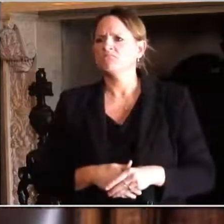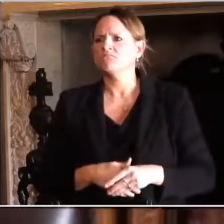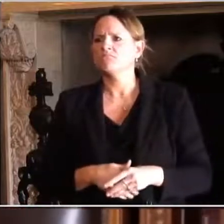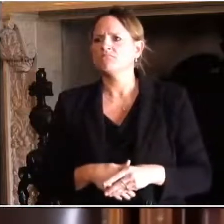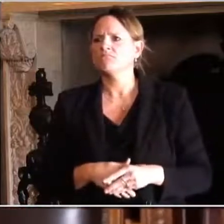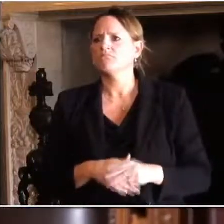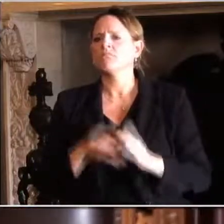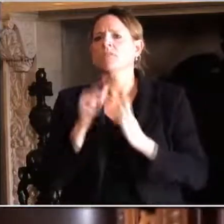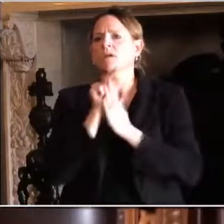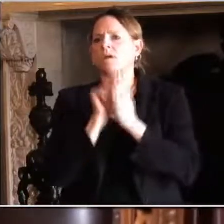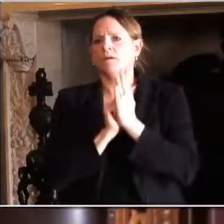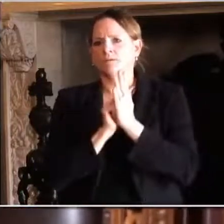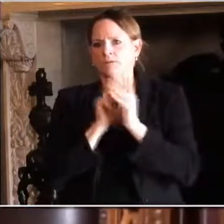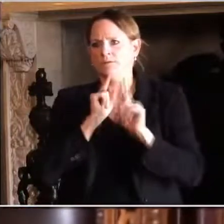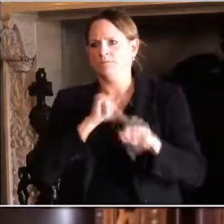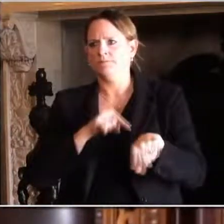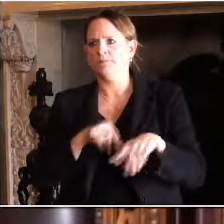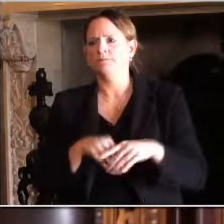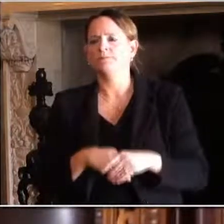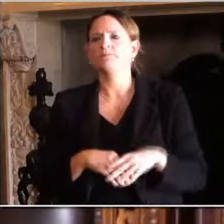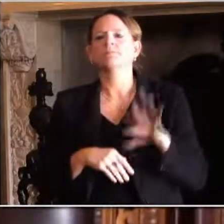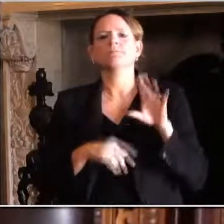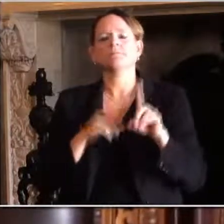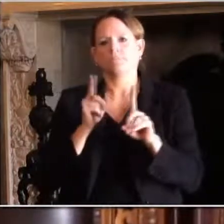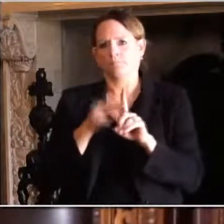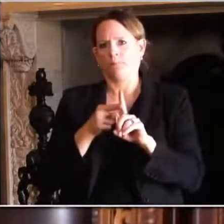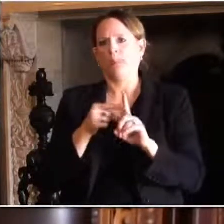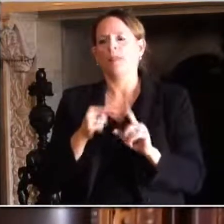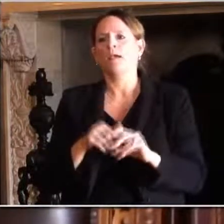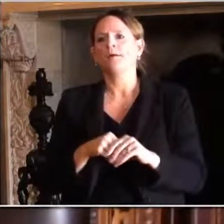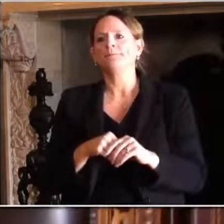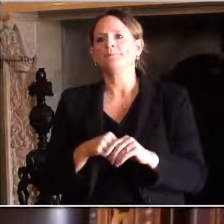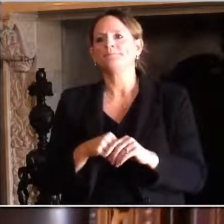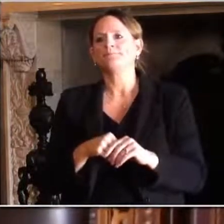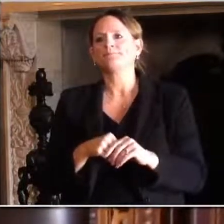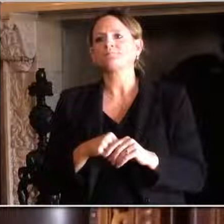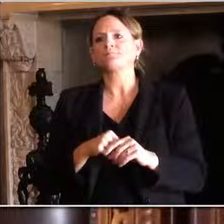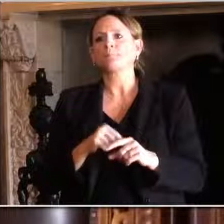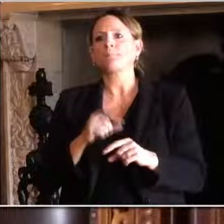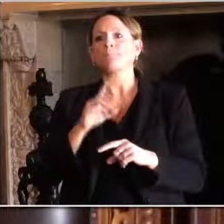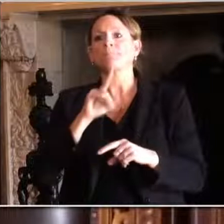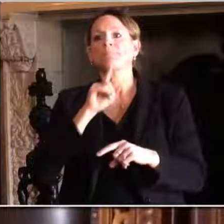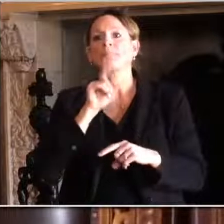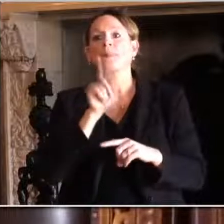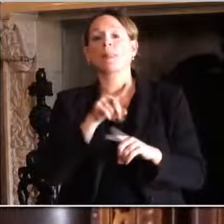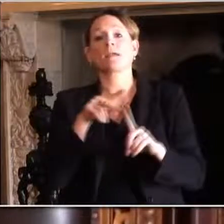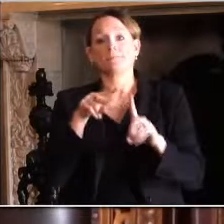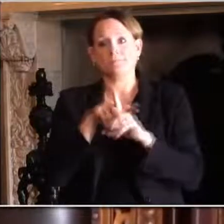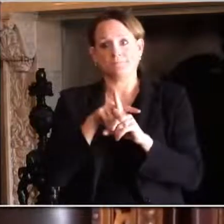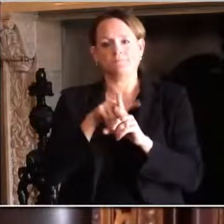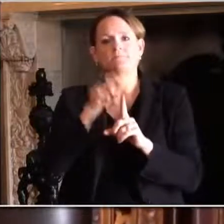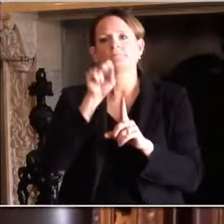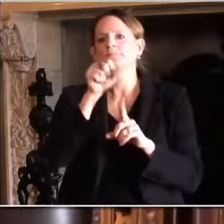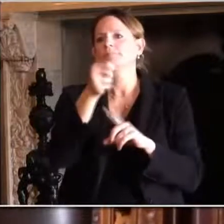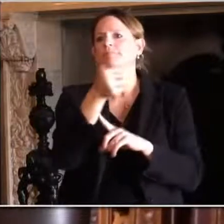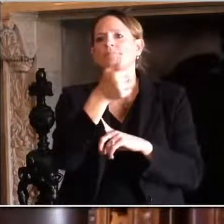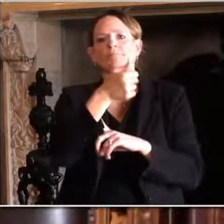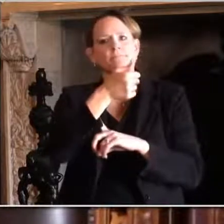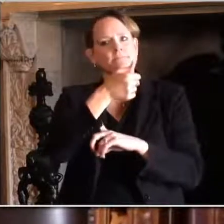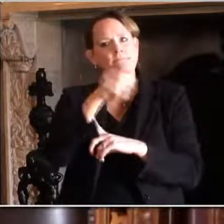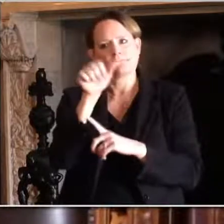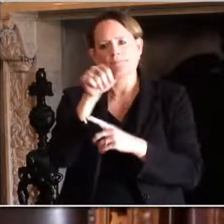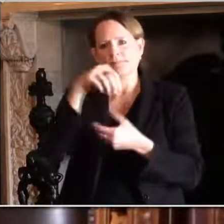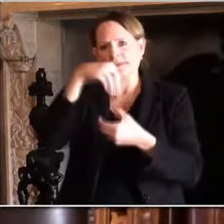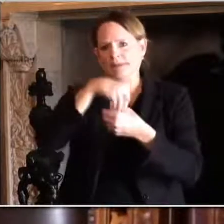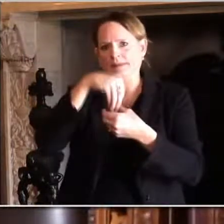first question, yeah, the order applies to any time you are out in public and indoors or in an